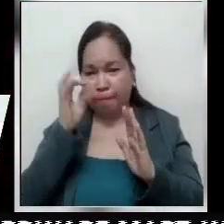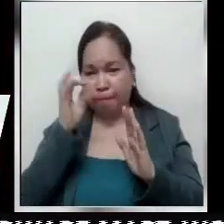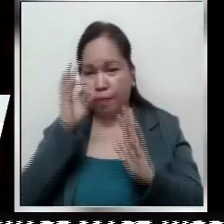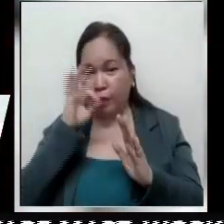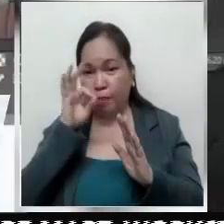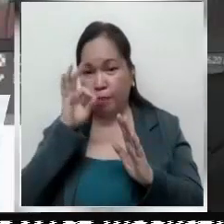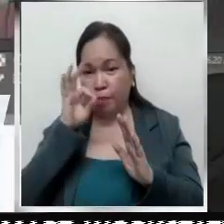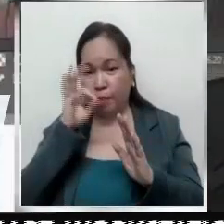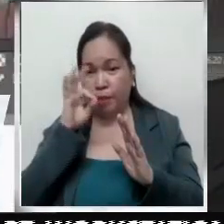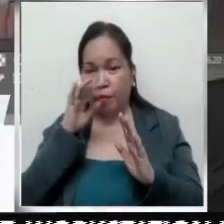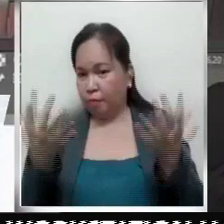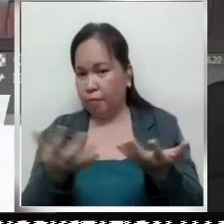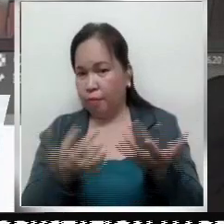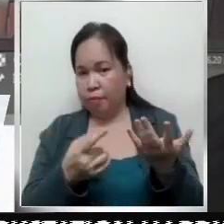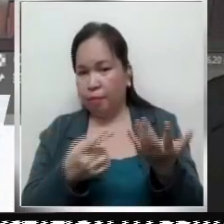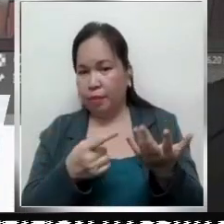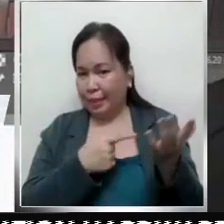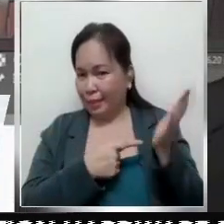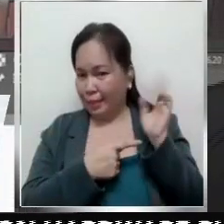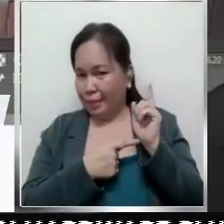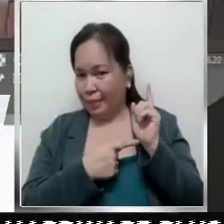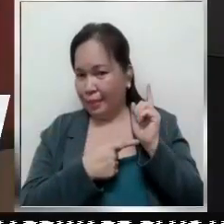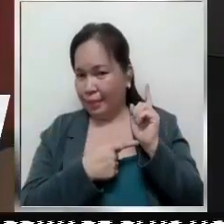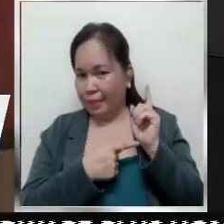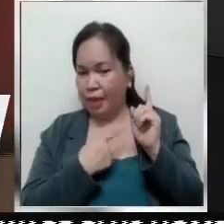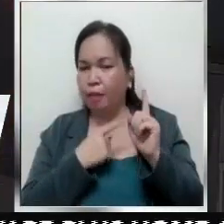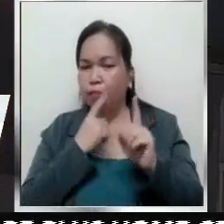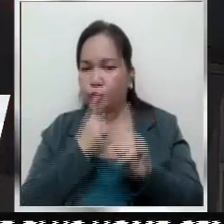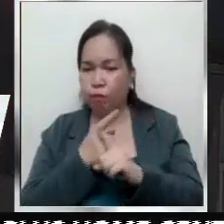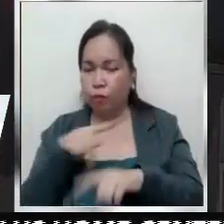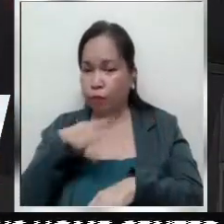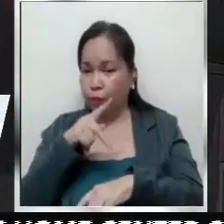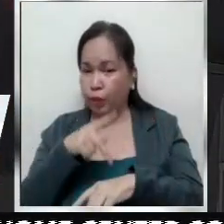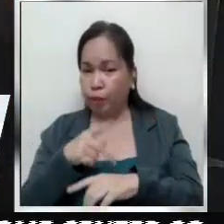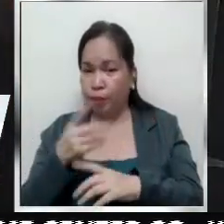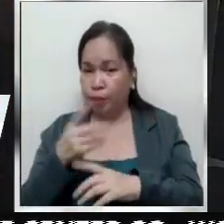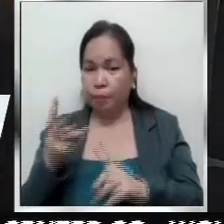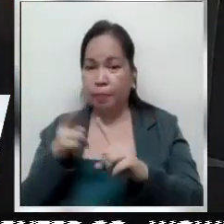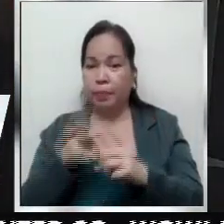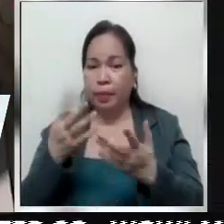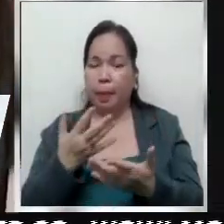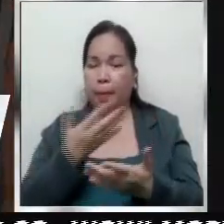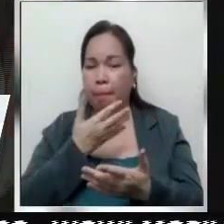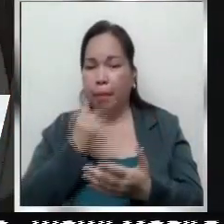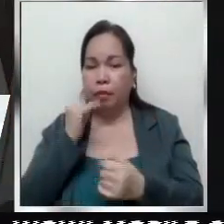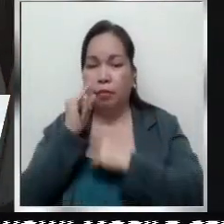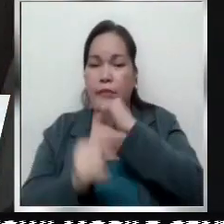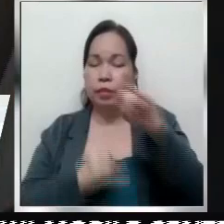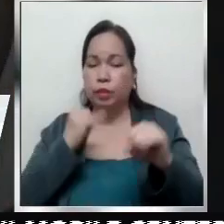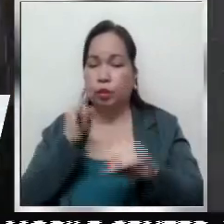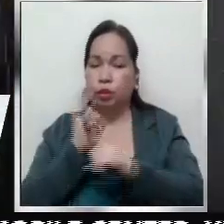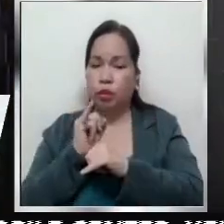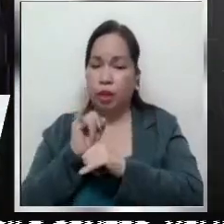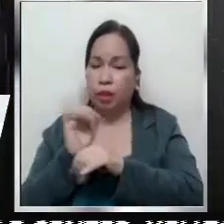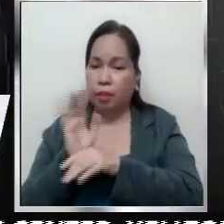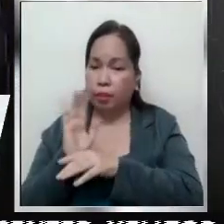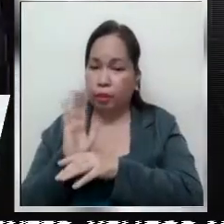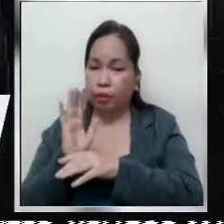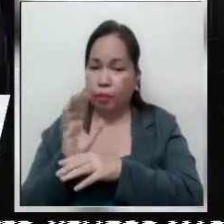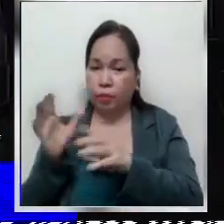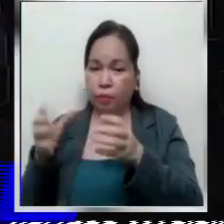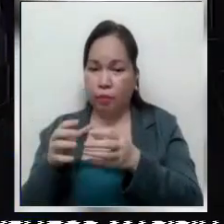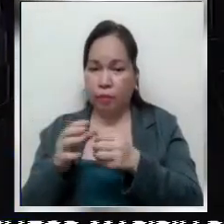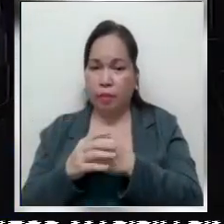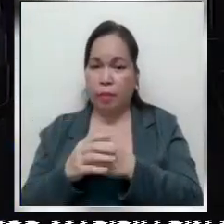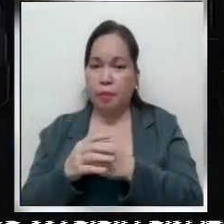Napili ang Itim Mapukpukaw bilang official entry ng Pilipinas sa Best International Film category. Pasok din ito sa Oscars predictions